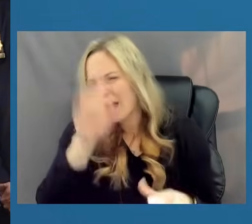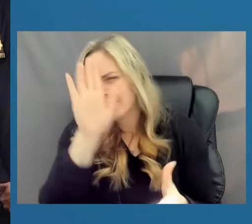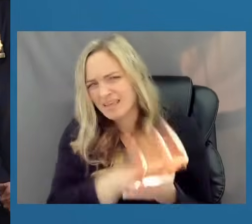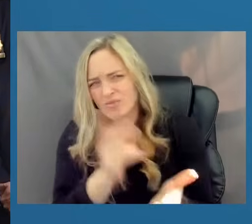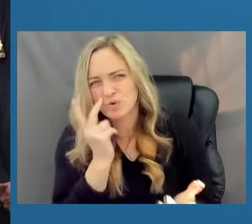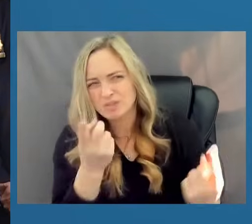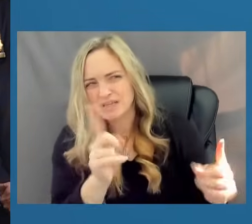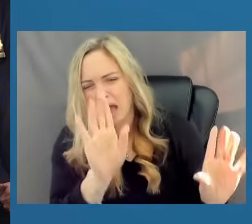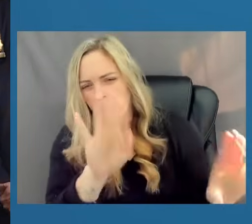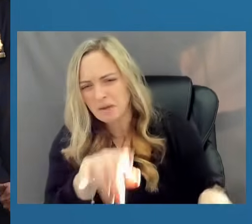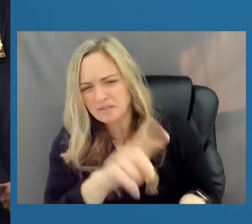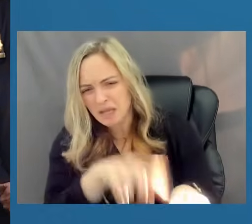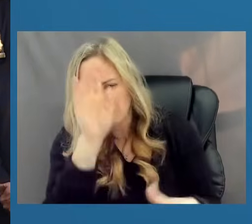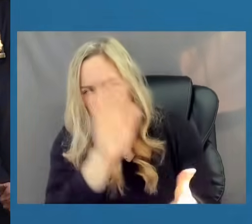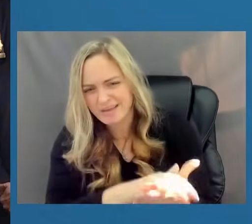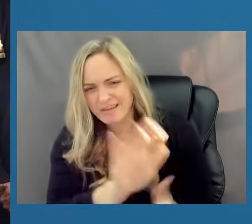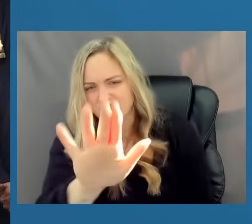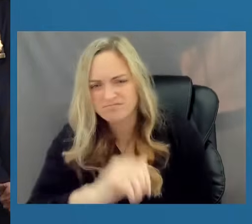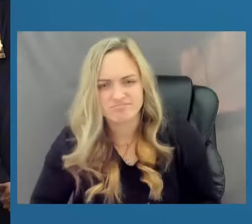eyes.